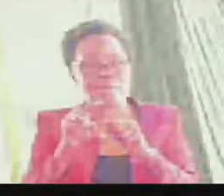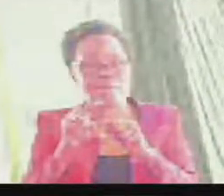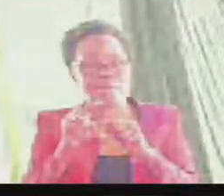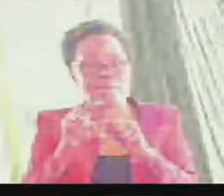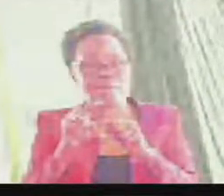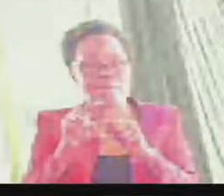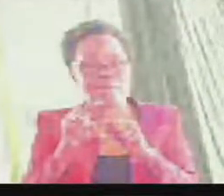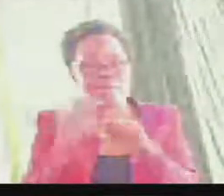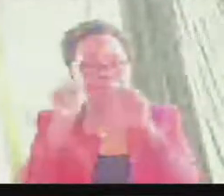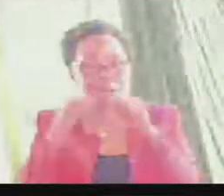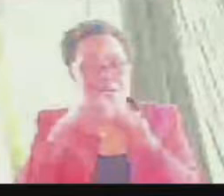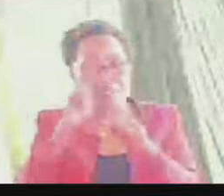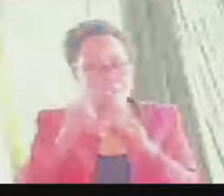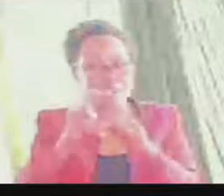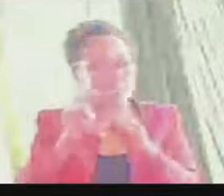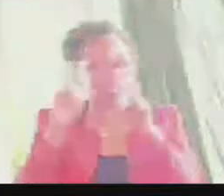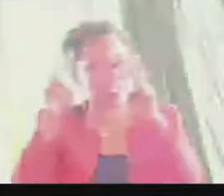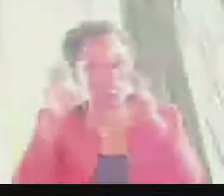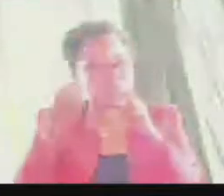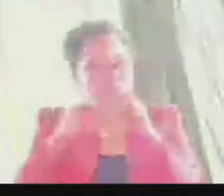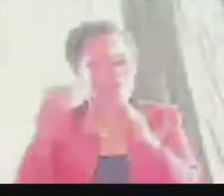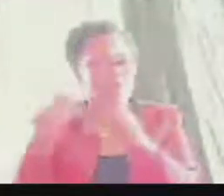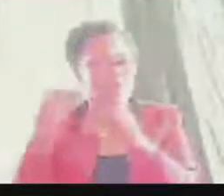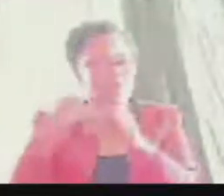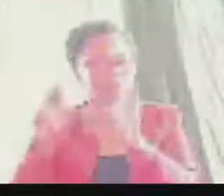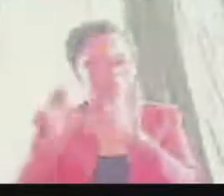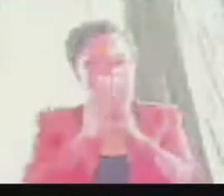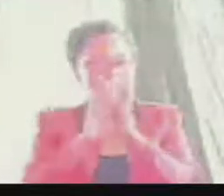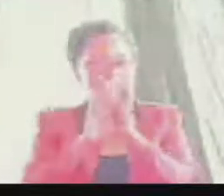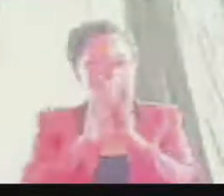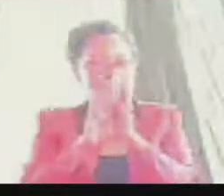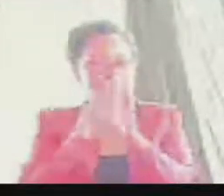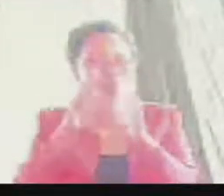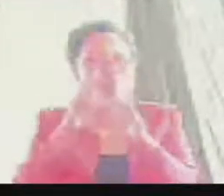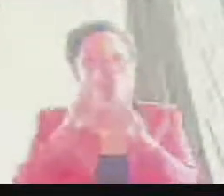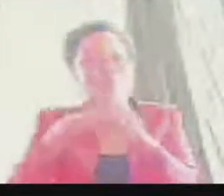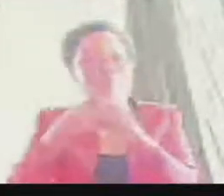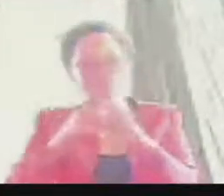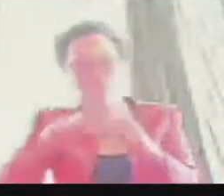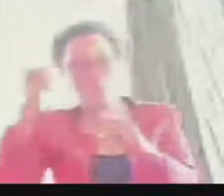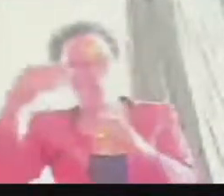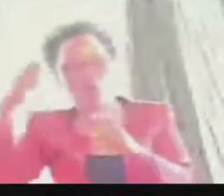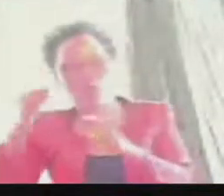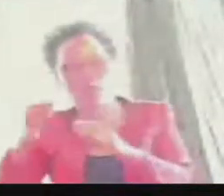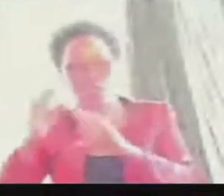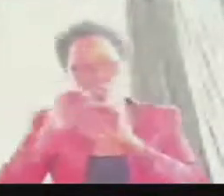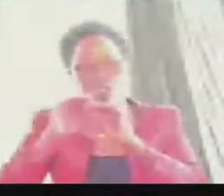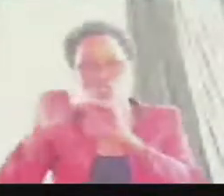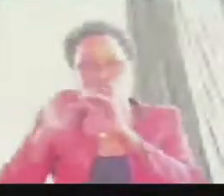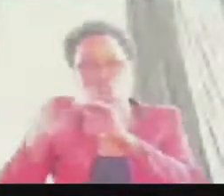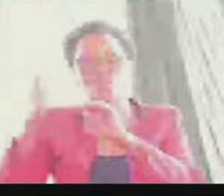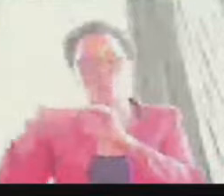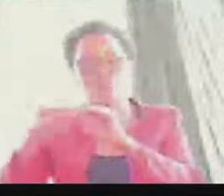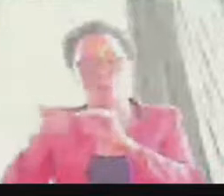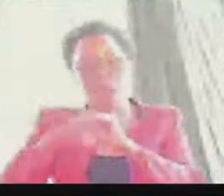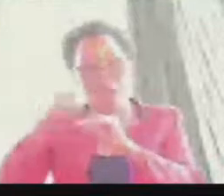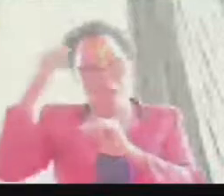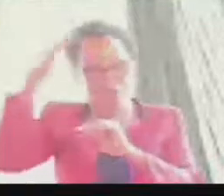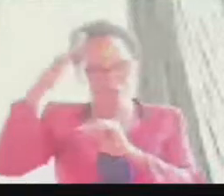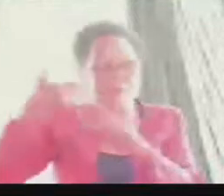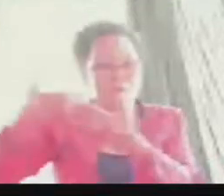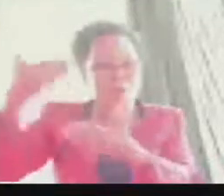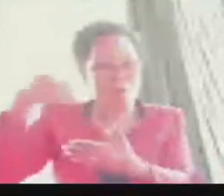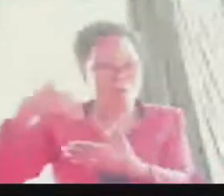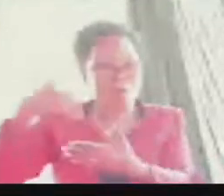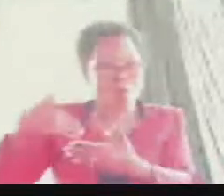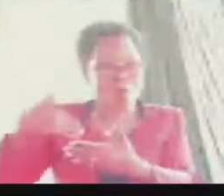criminal law, and you go out and educate the people. I remember we used to have so